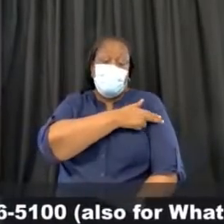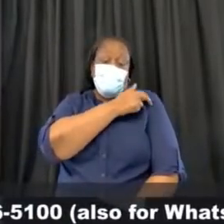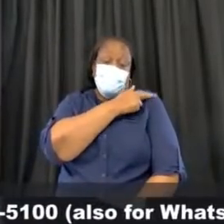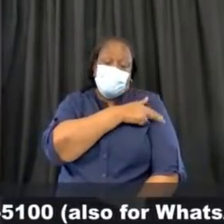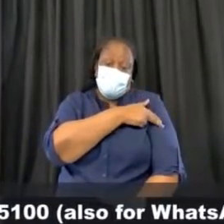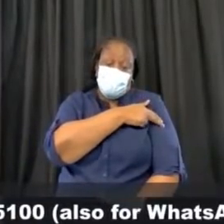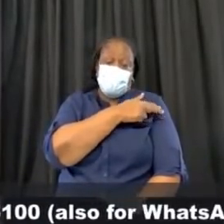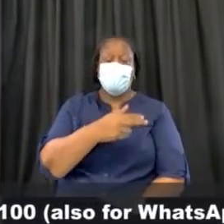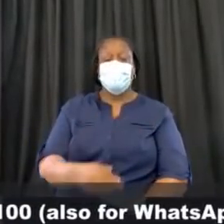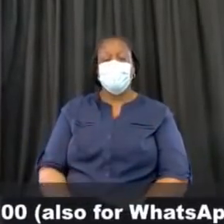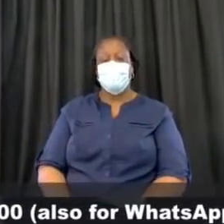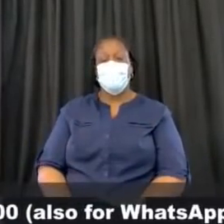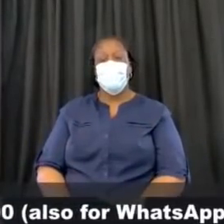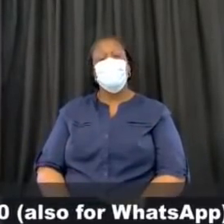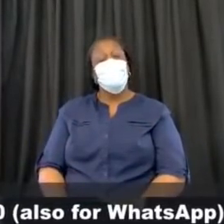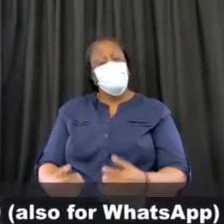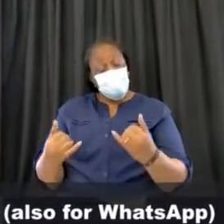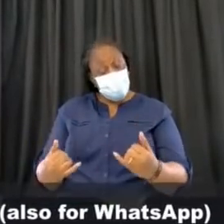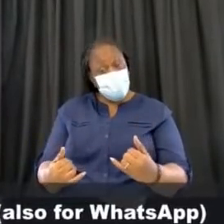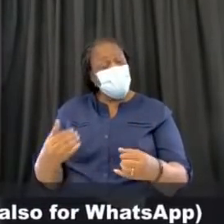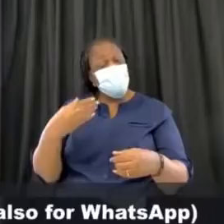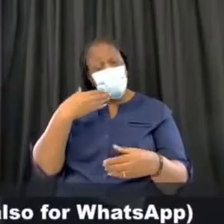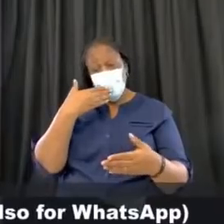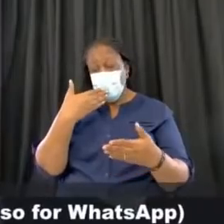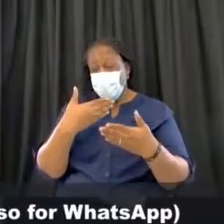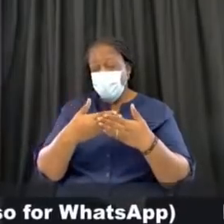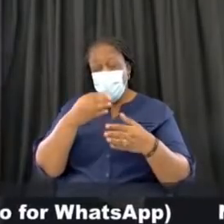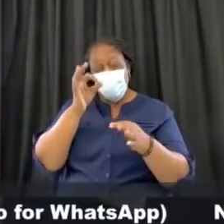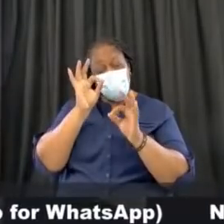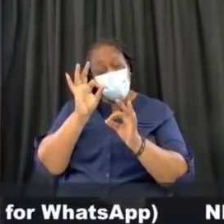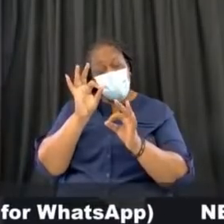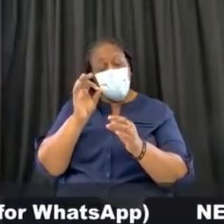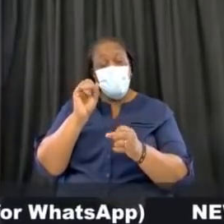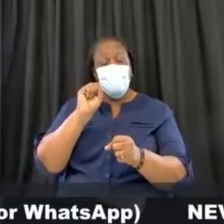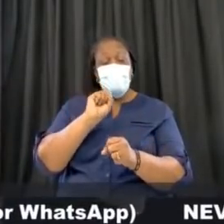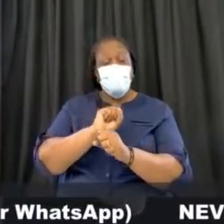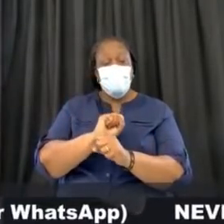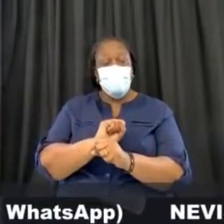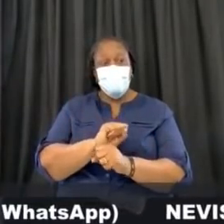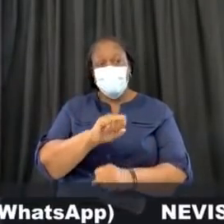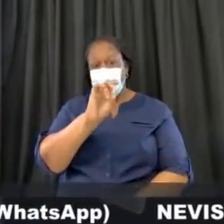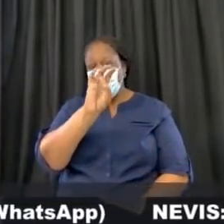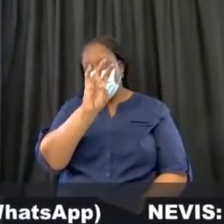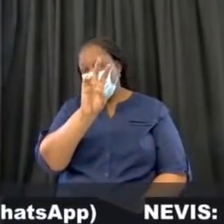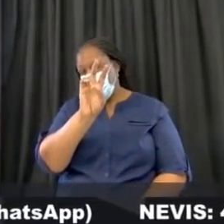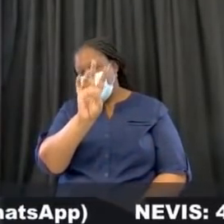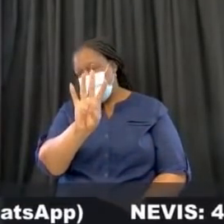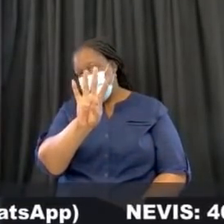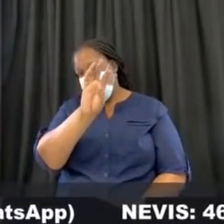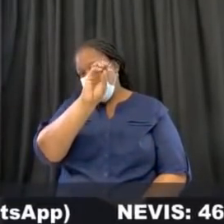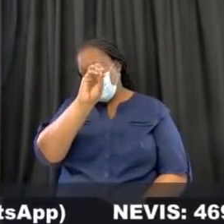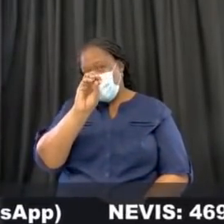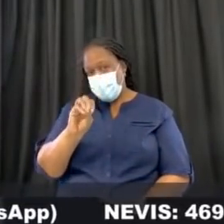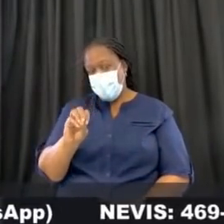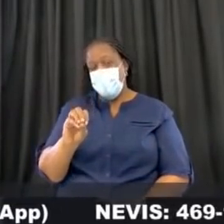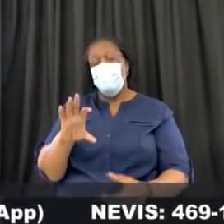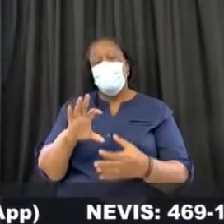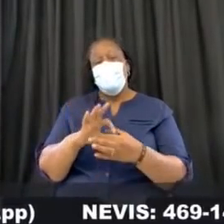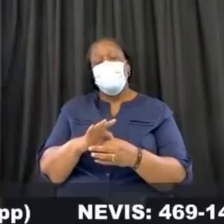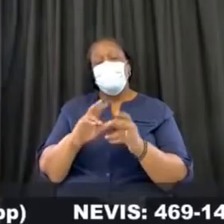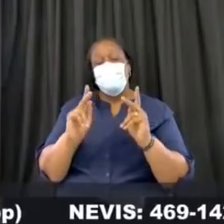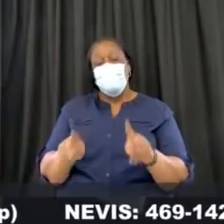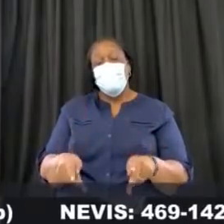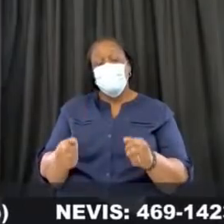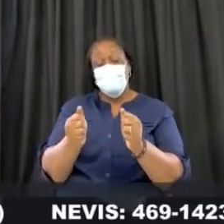a great job so far with the vaccination program, having at least 74% of adults with one shot